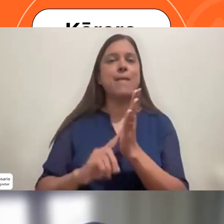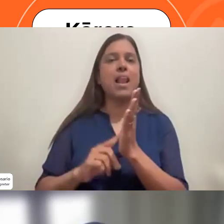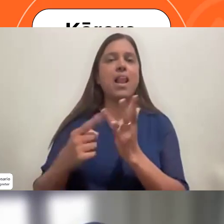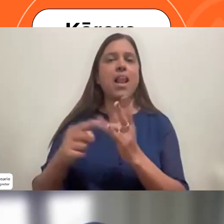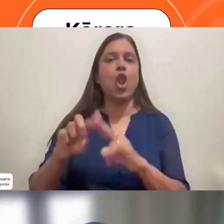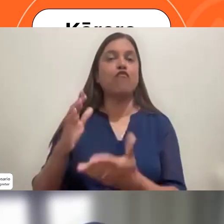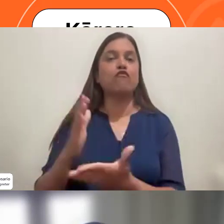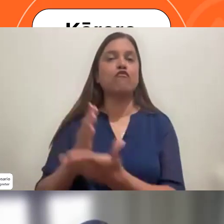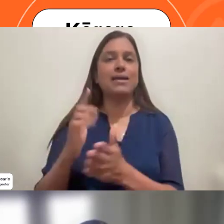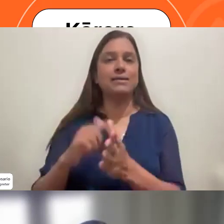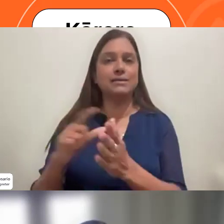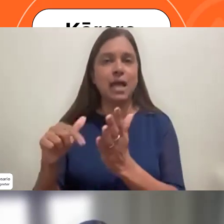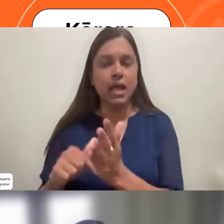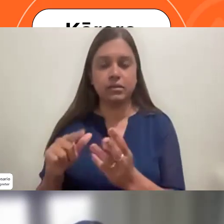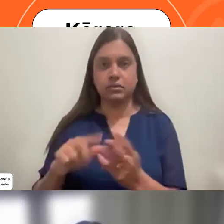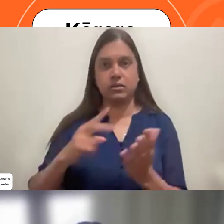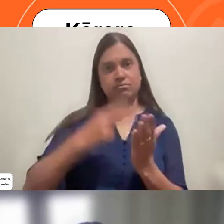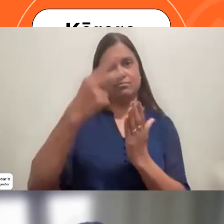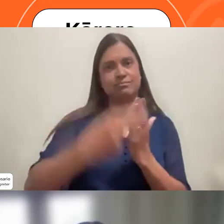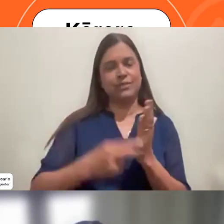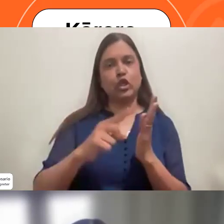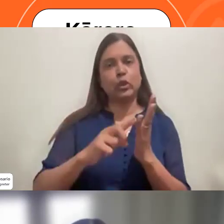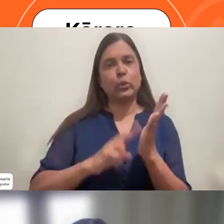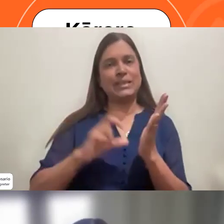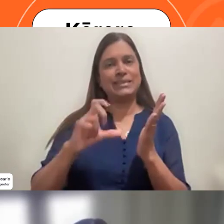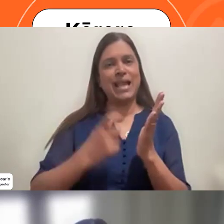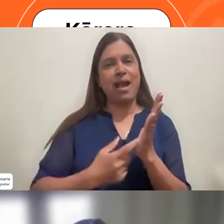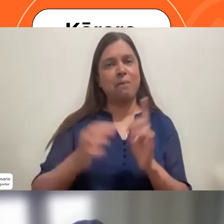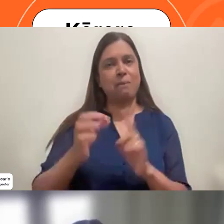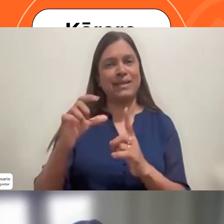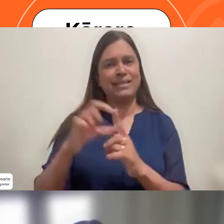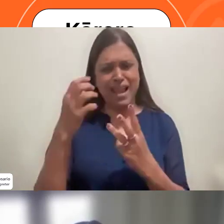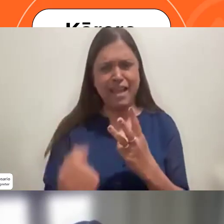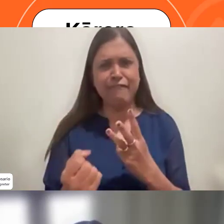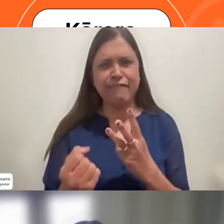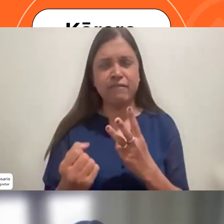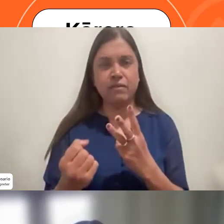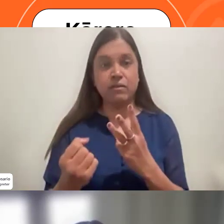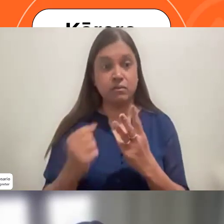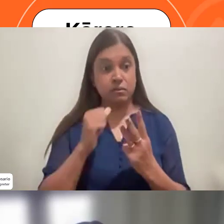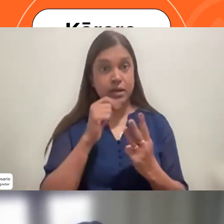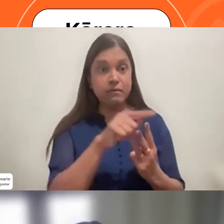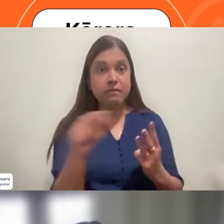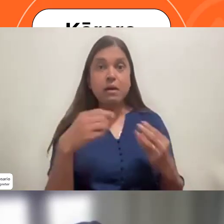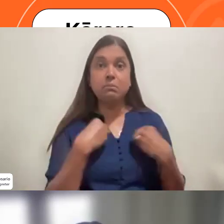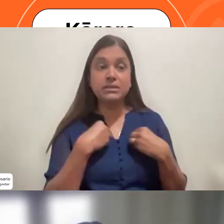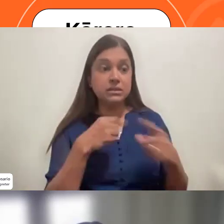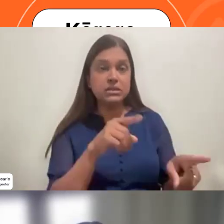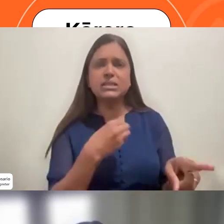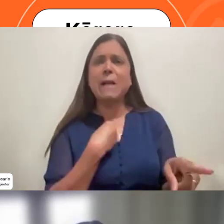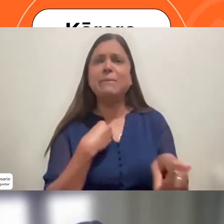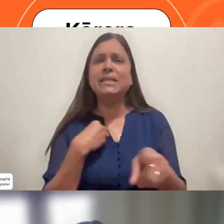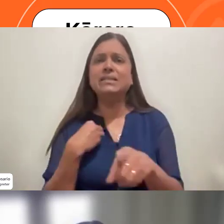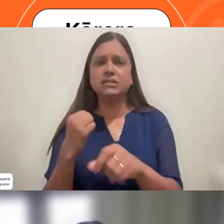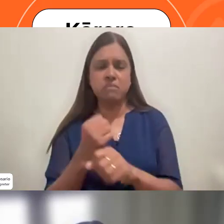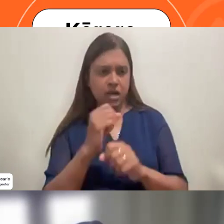declarations. These are all instruments that companies, if they're made aware of, and there's a face or a voice